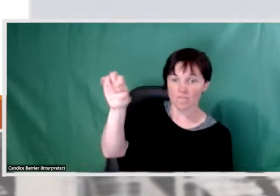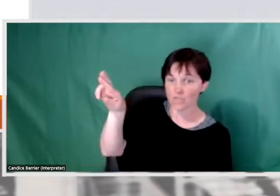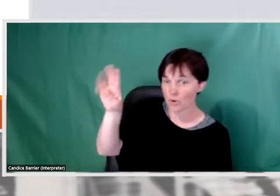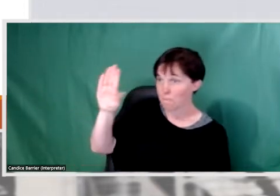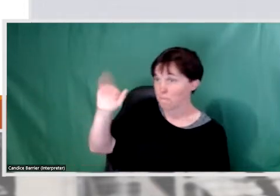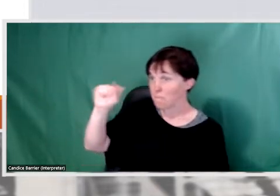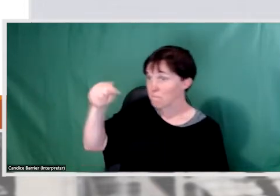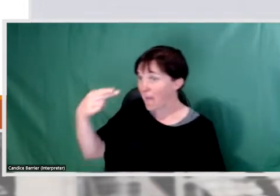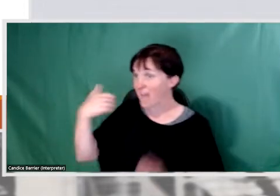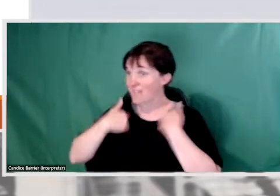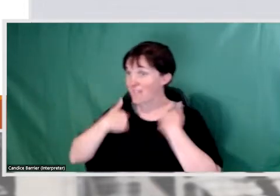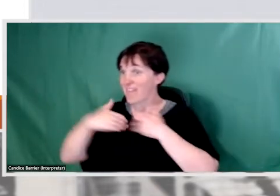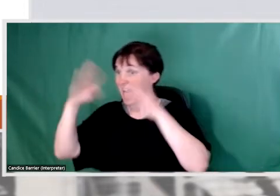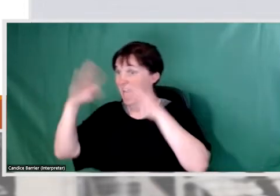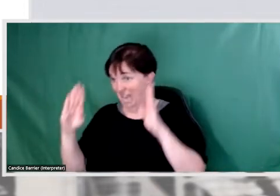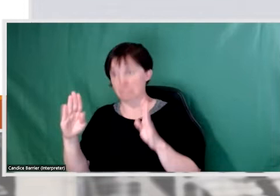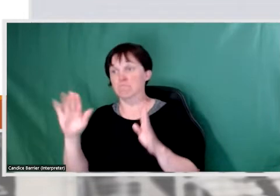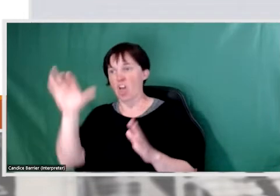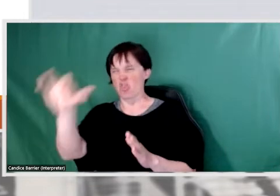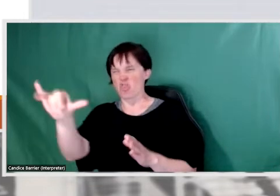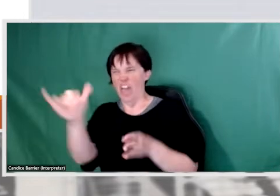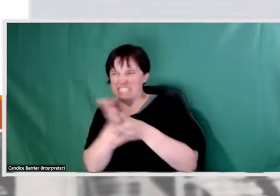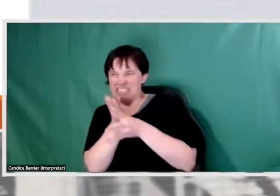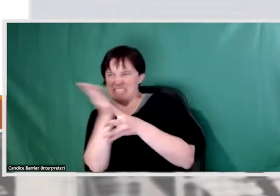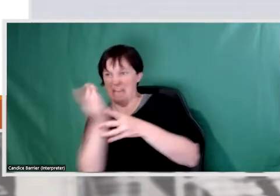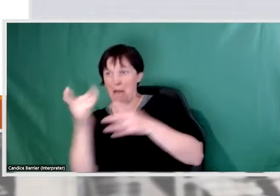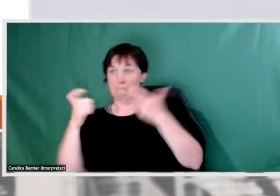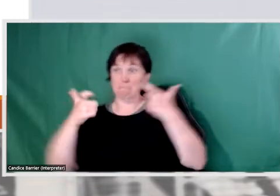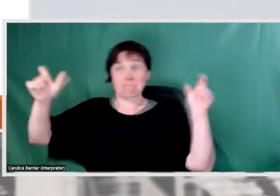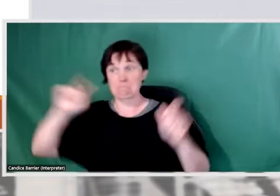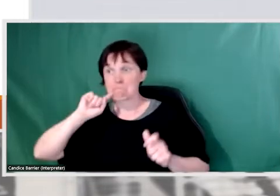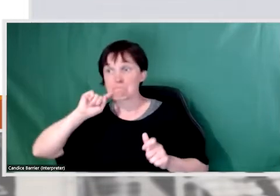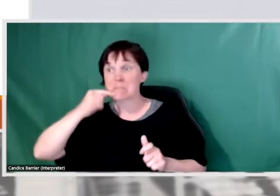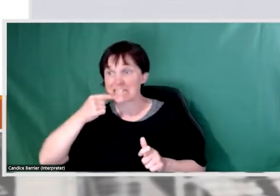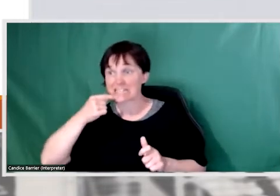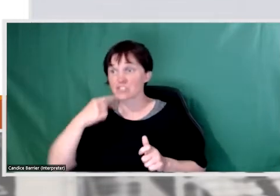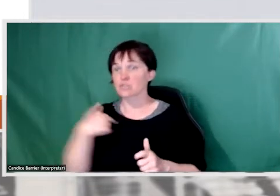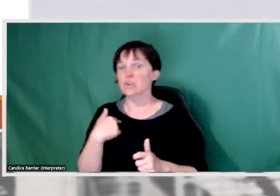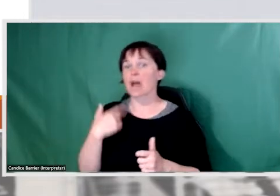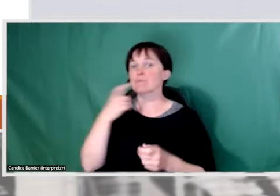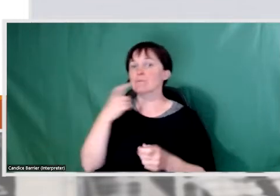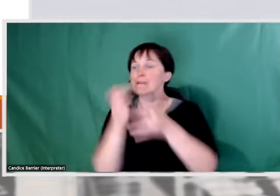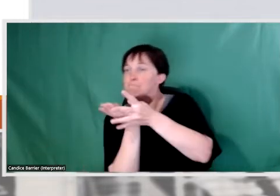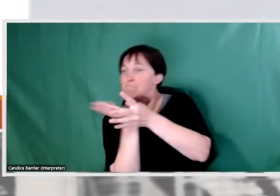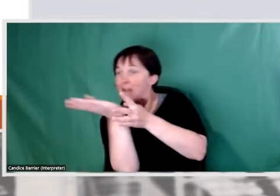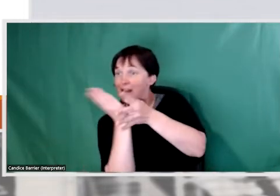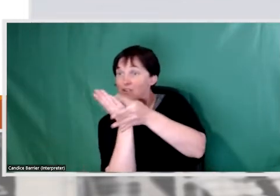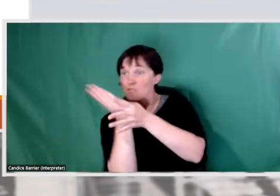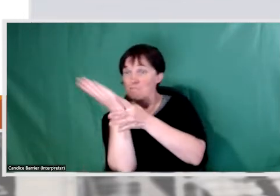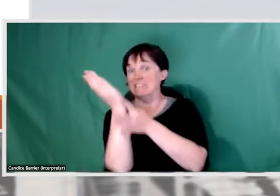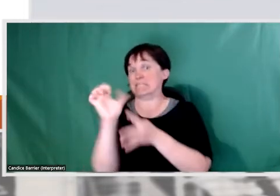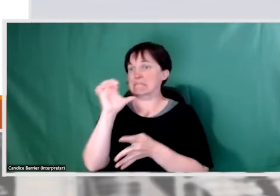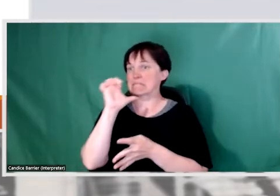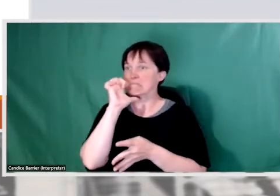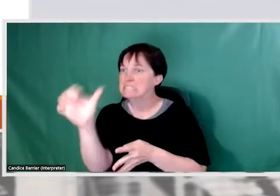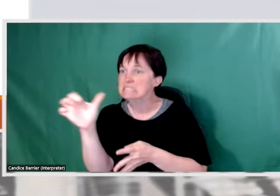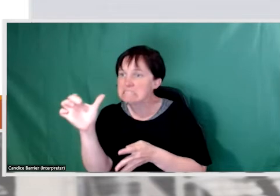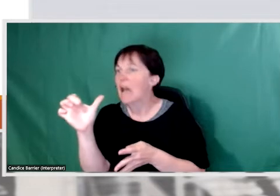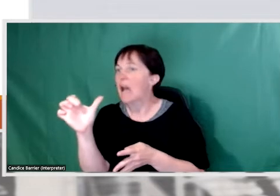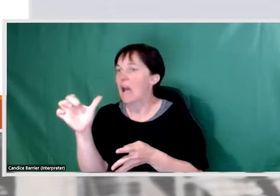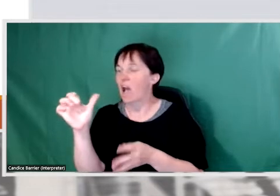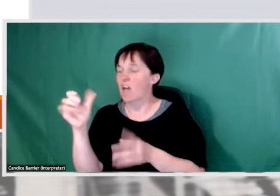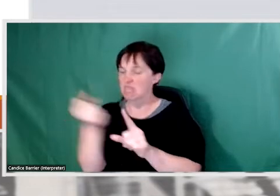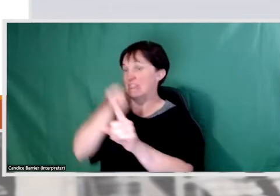we would classify as major construction projects. Now, I want to say minor and major is not necessarily scale to, the impact